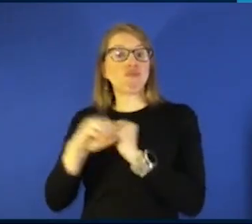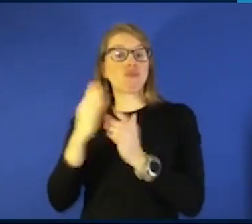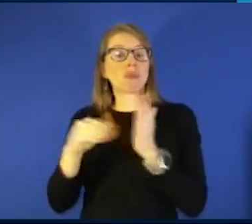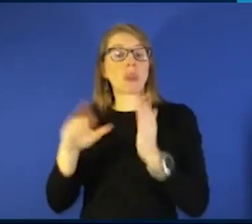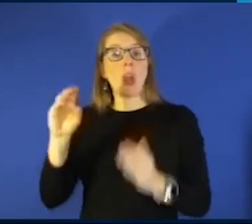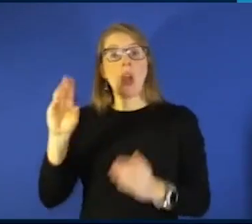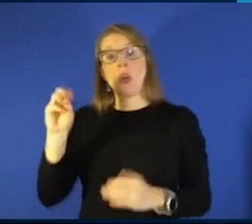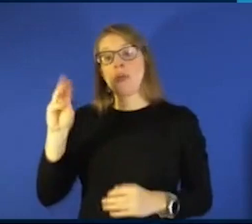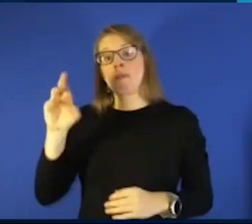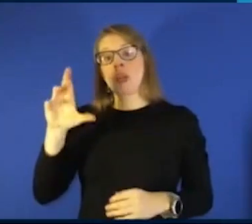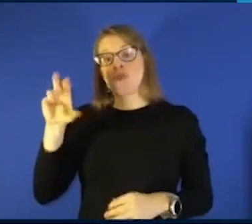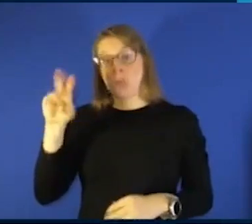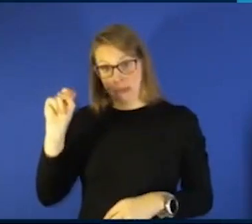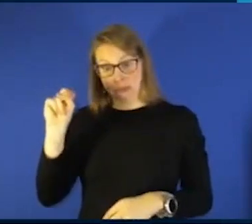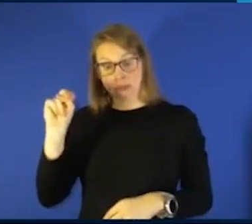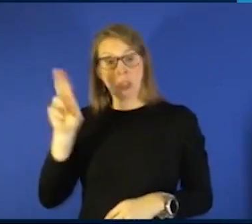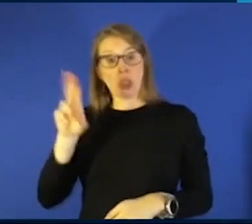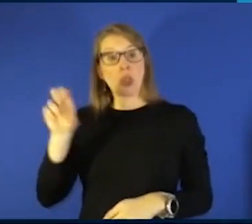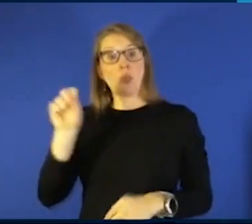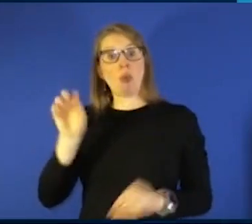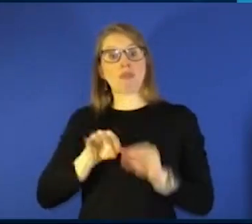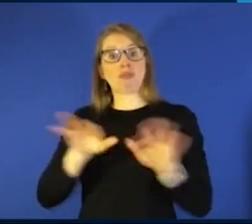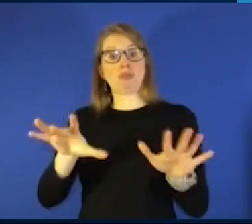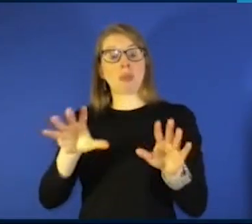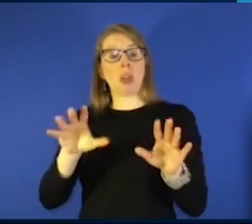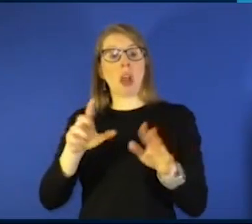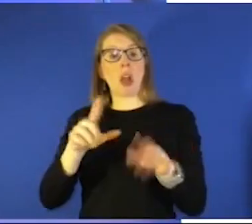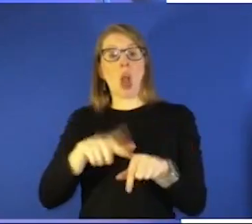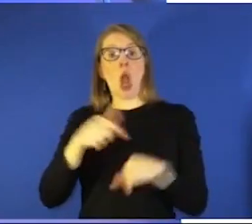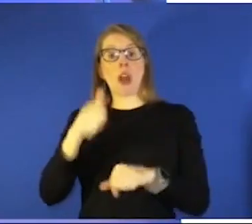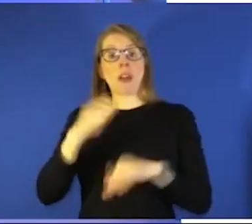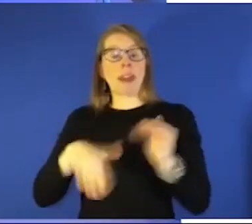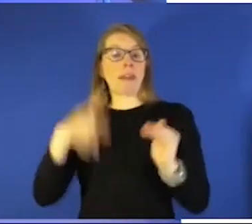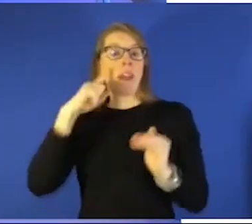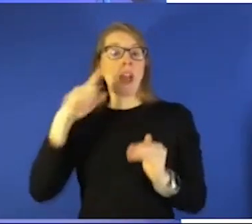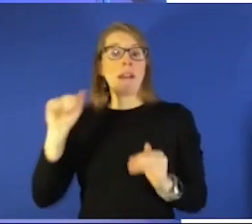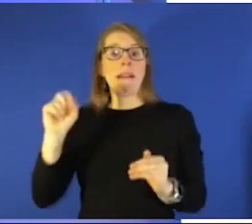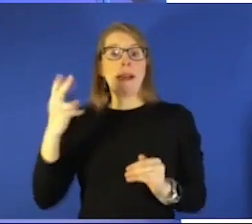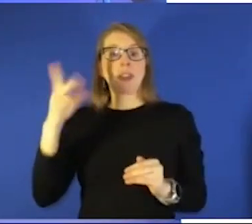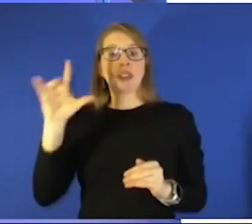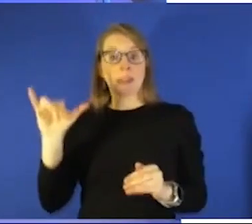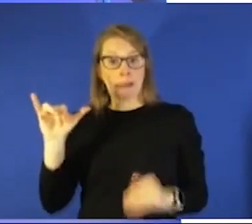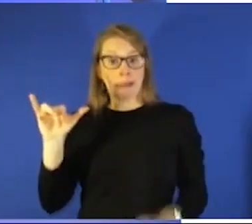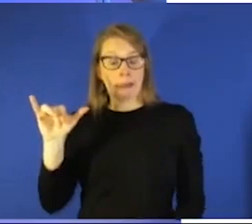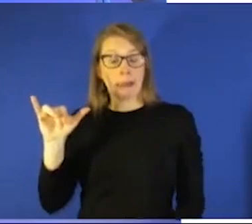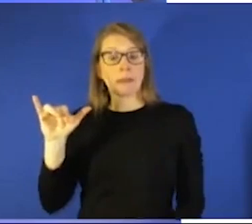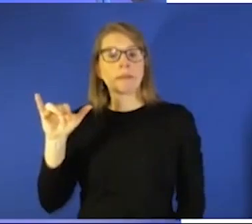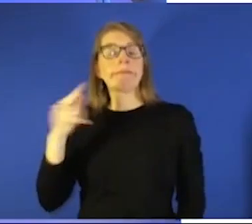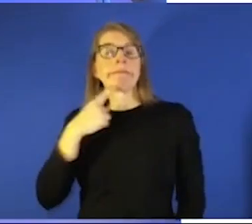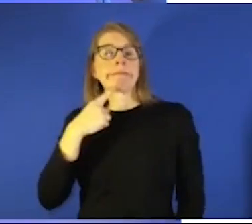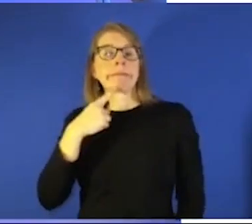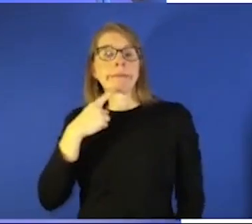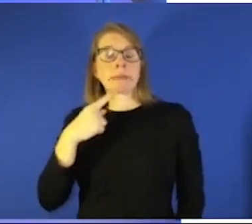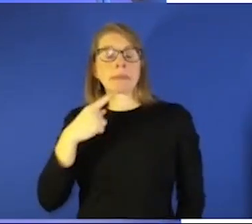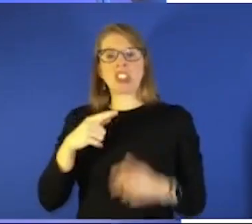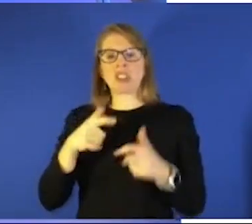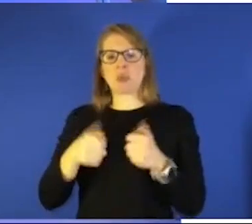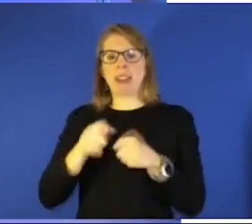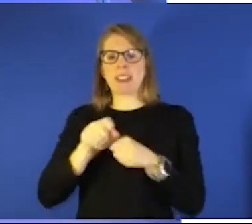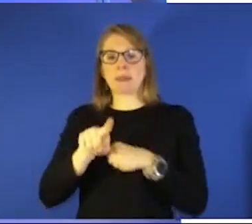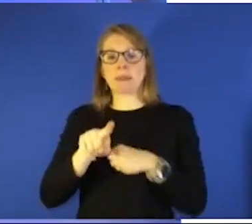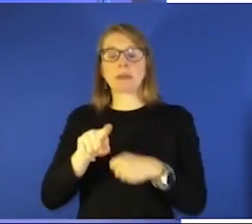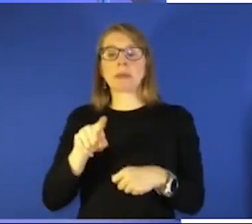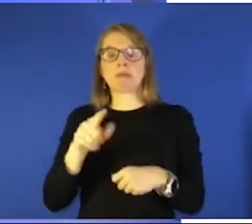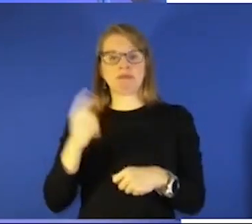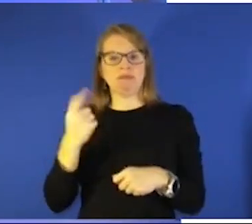in the U.S. longer than originally thought. This is from Ashley Hand. Ashley says, she writes, wouldn't we know by now